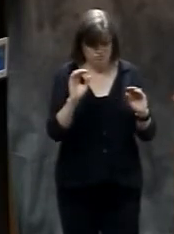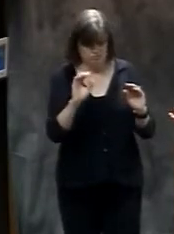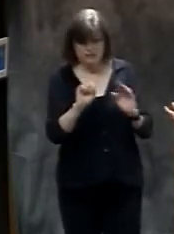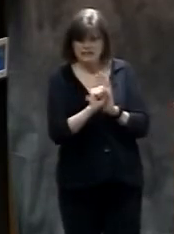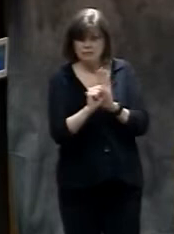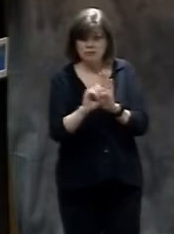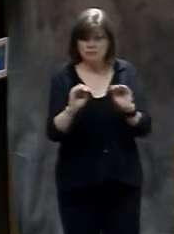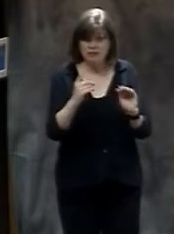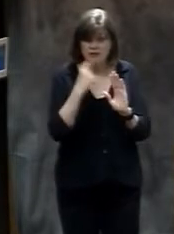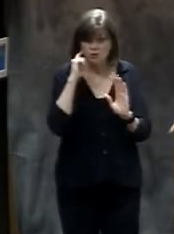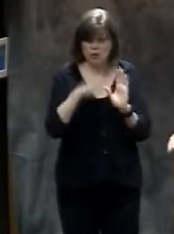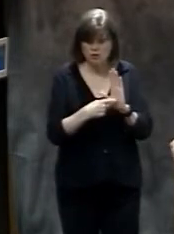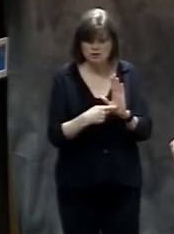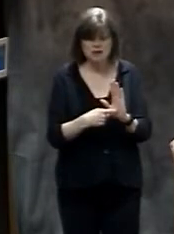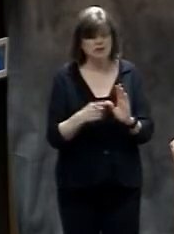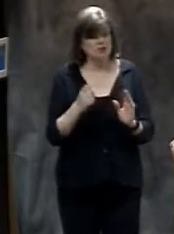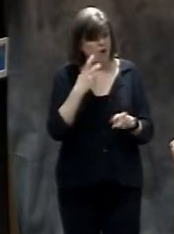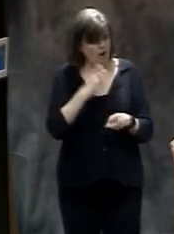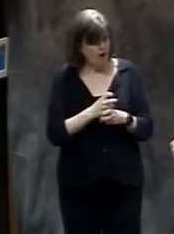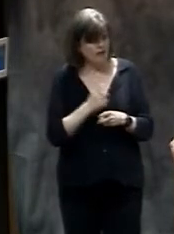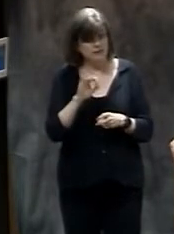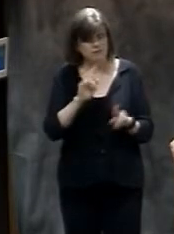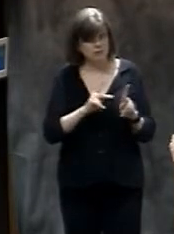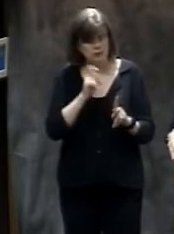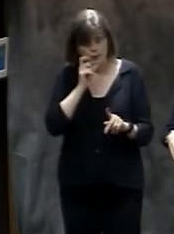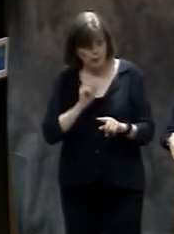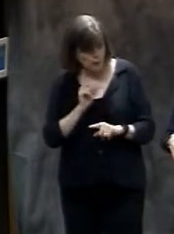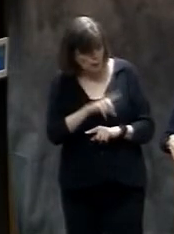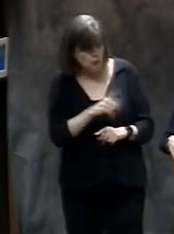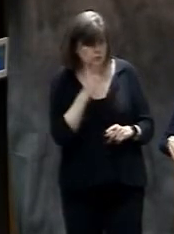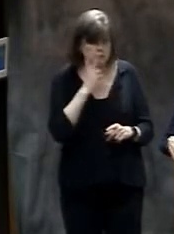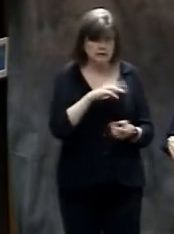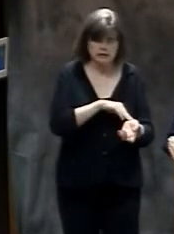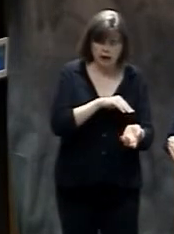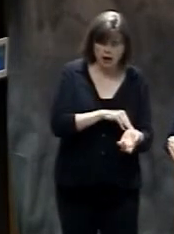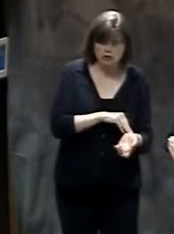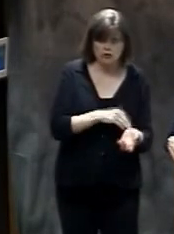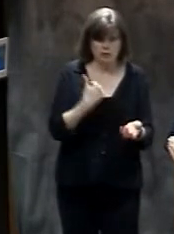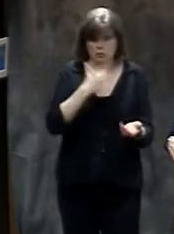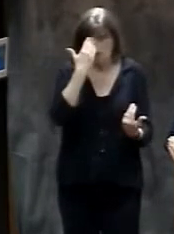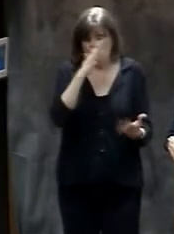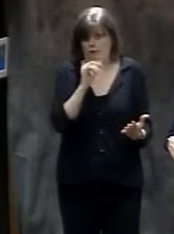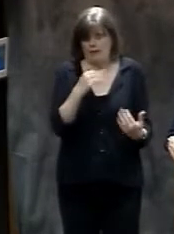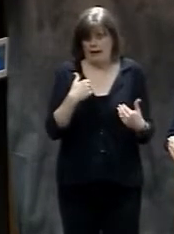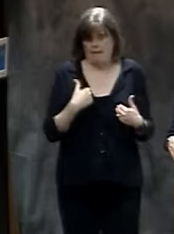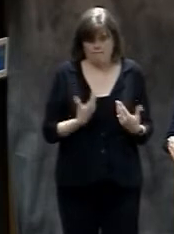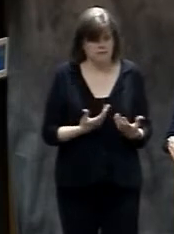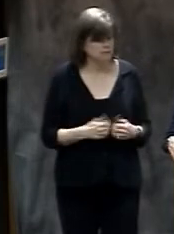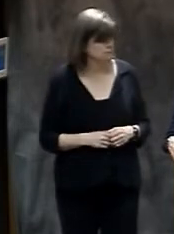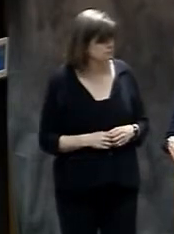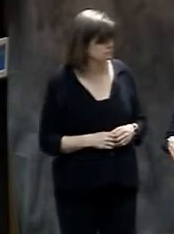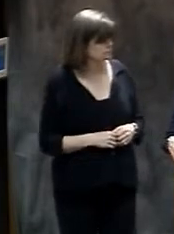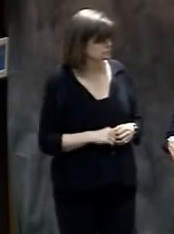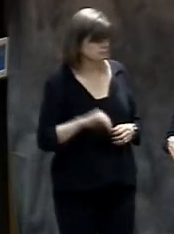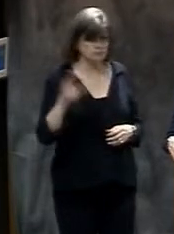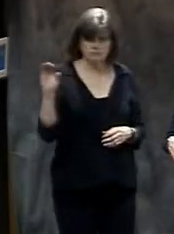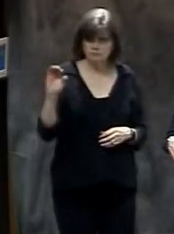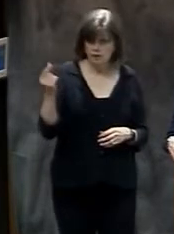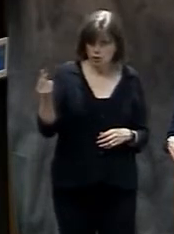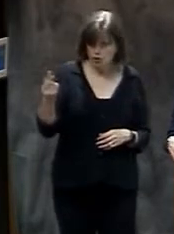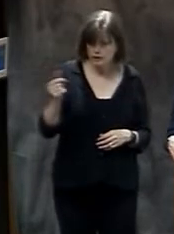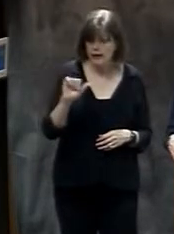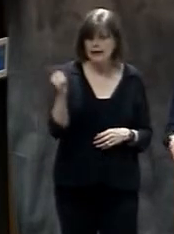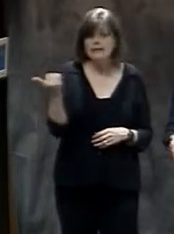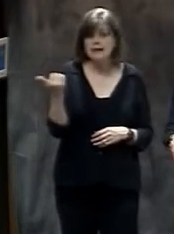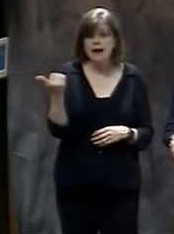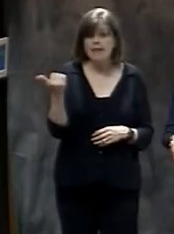going in for testing, not showing that they actually might have the disease. Chikungunya is another virus